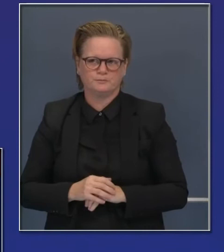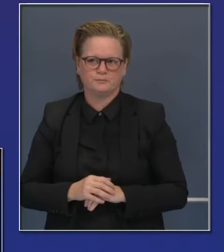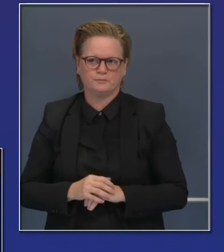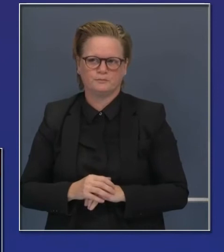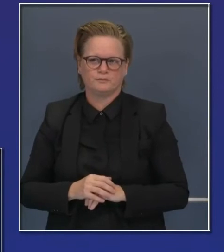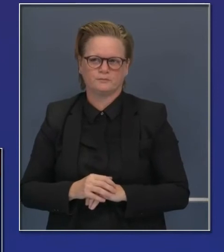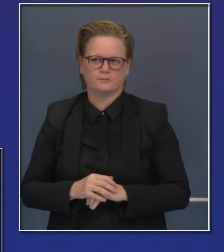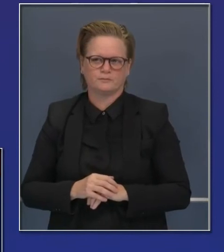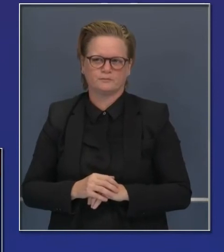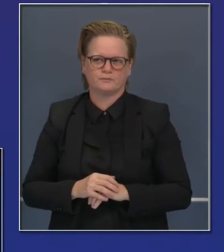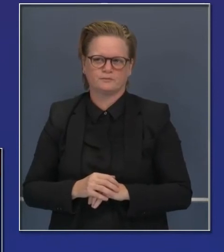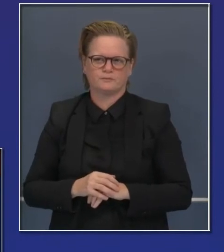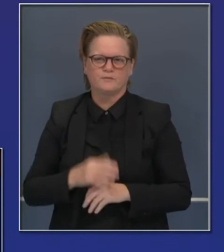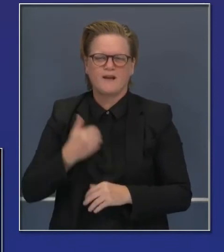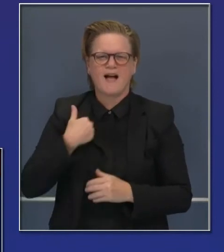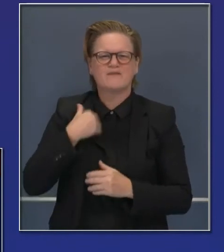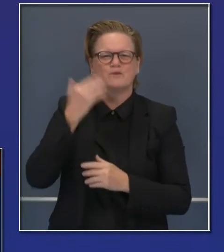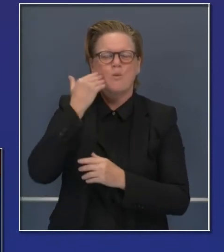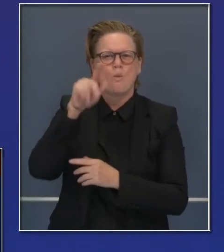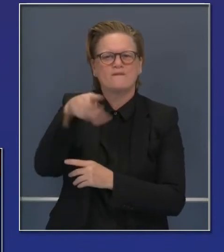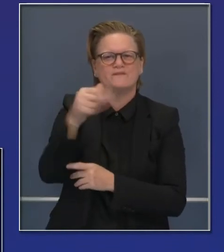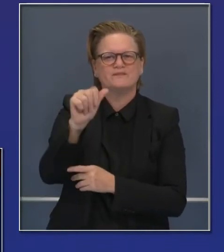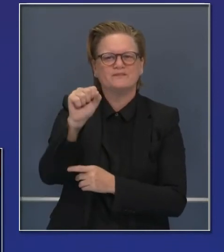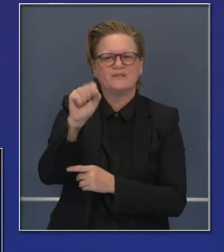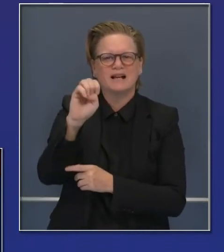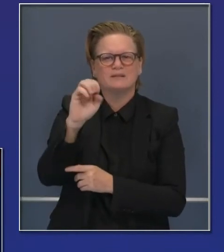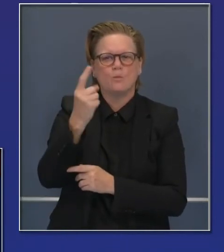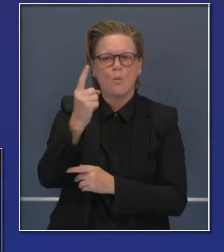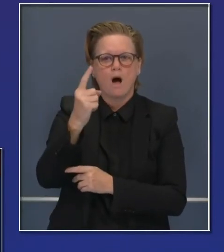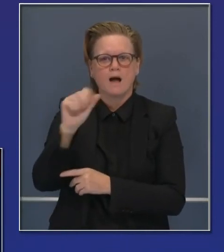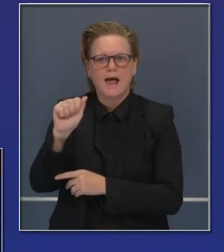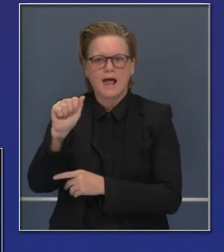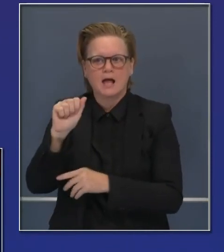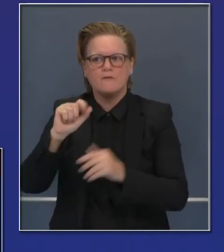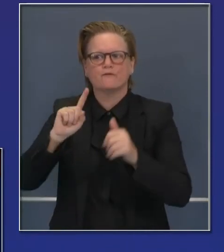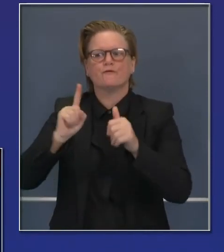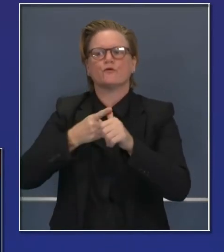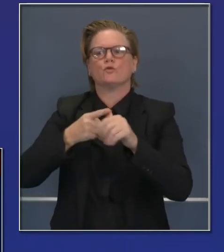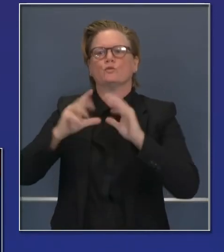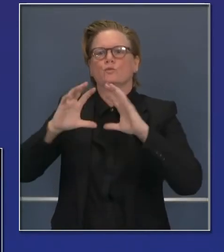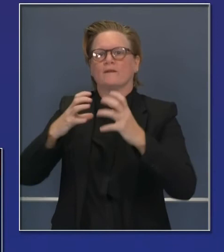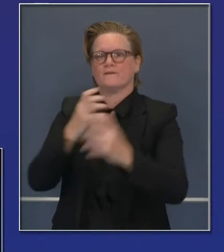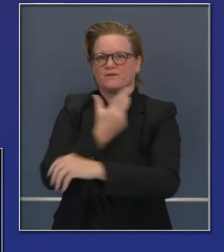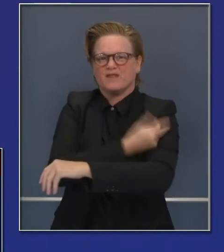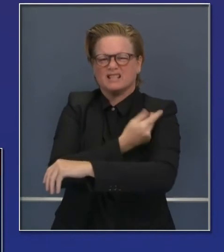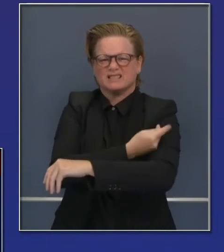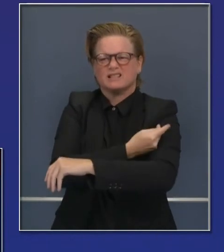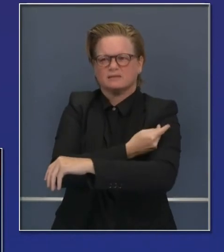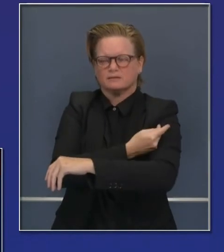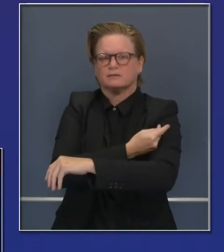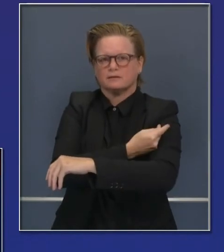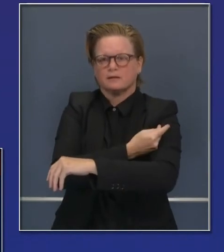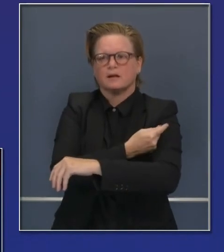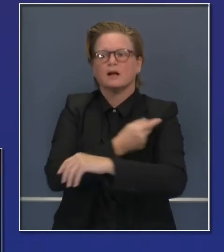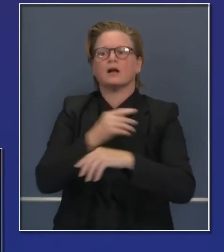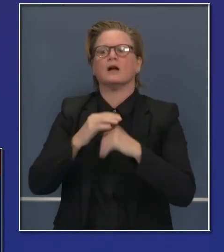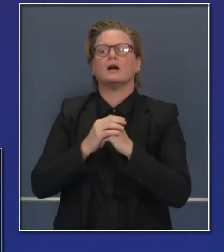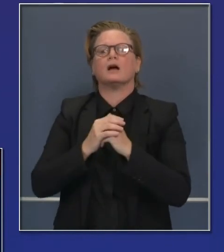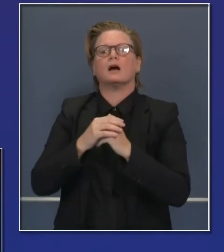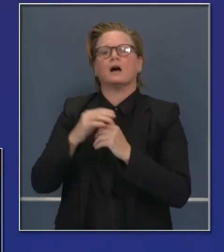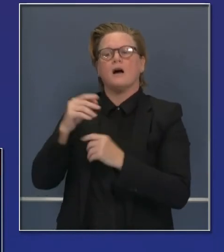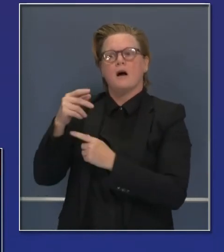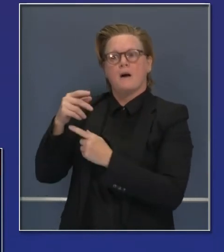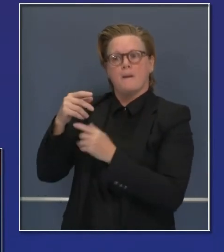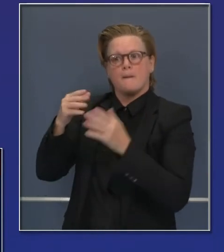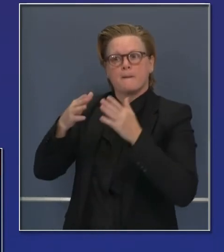protocols in terms of the vaccine. So we have been very publicly been having a drafting guidelines work group meet with our